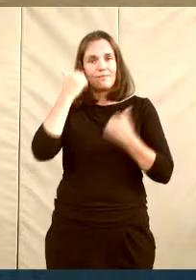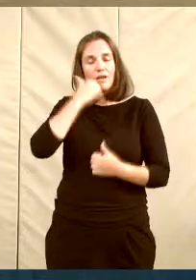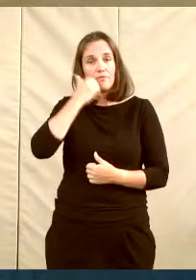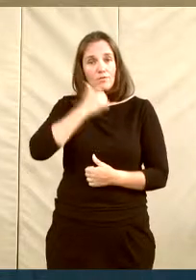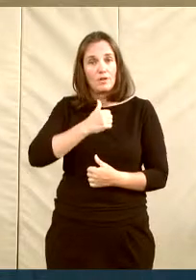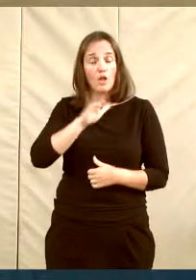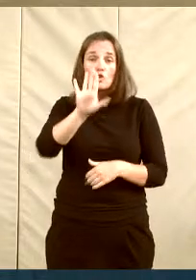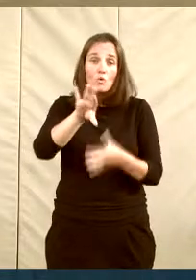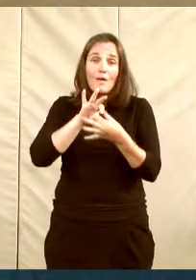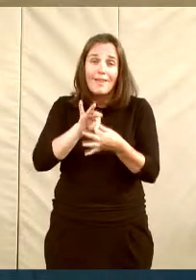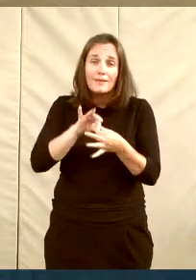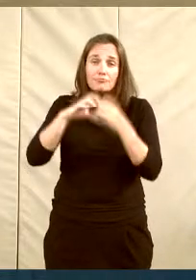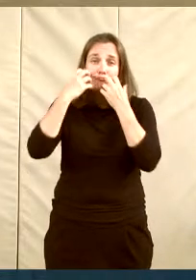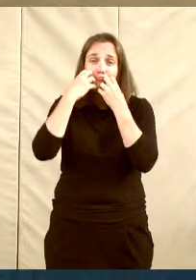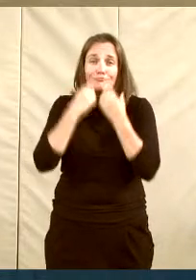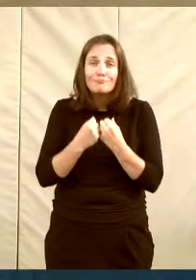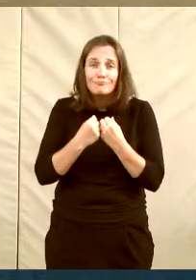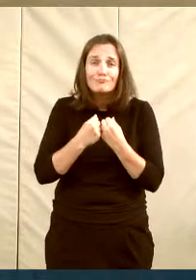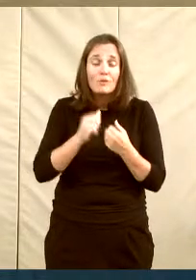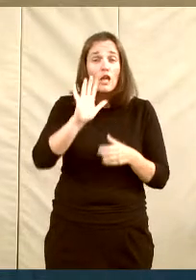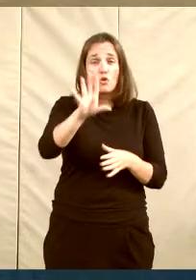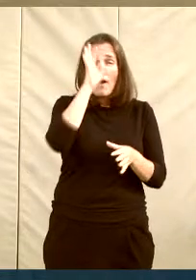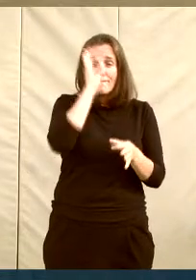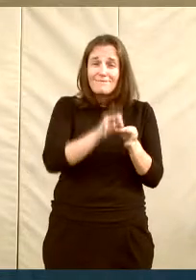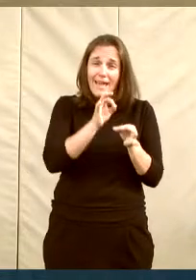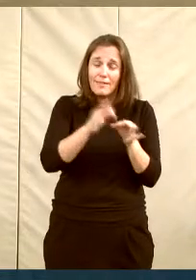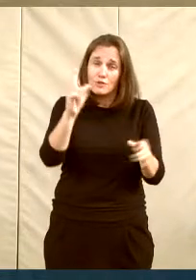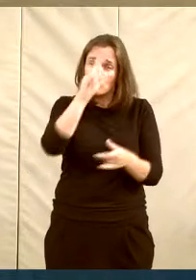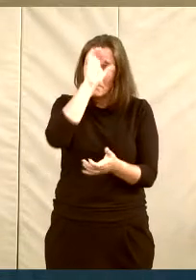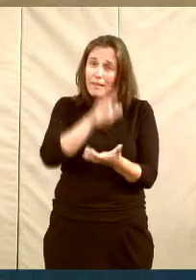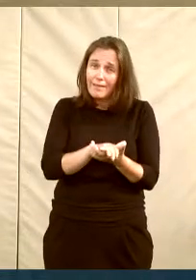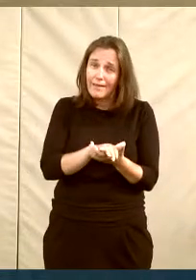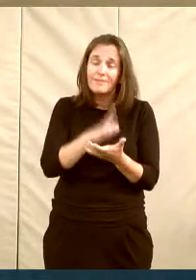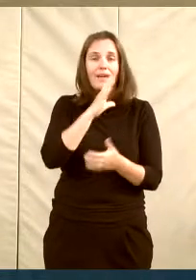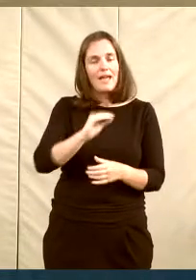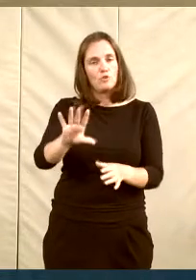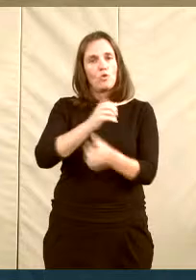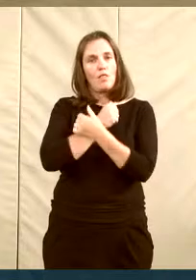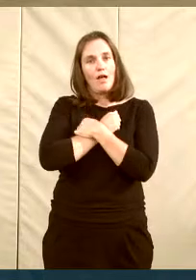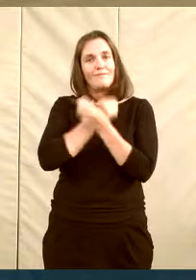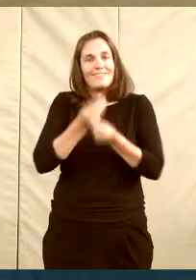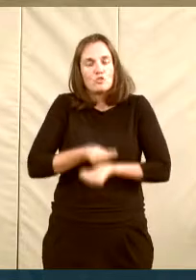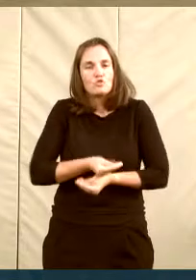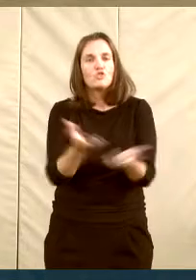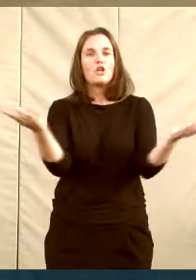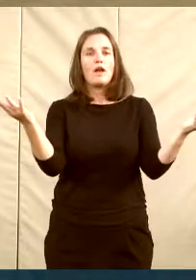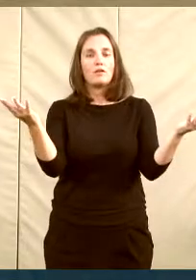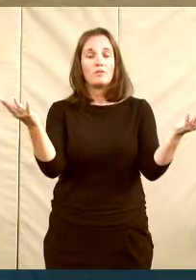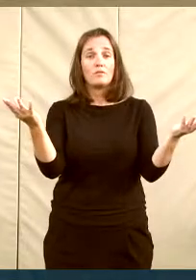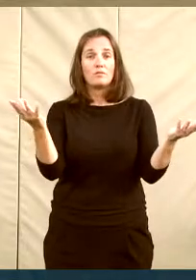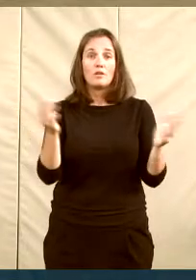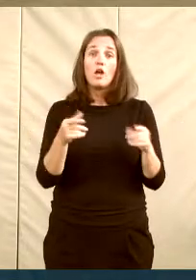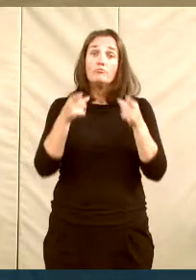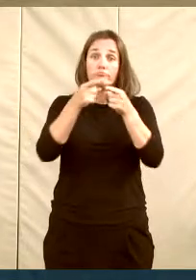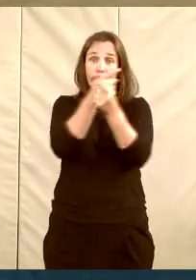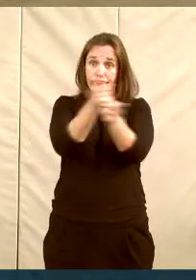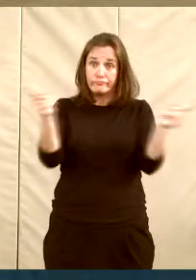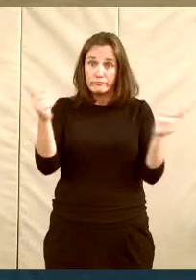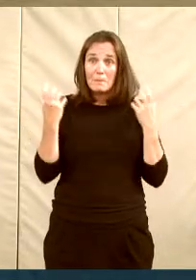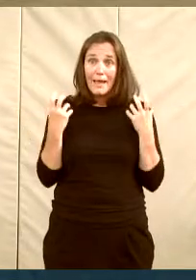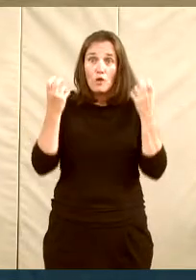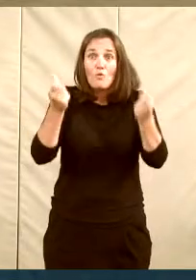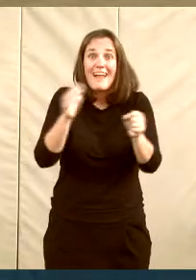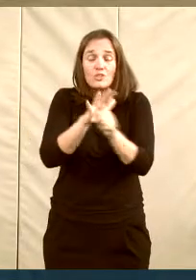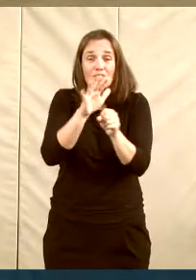you cherish, the faith that you believe in, and the love that you share. Be courageous enough to give